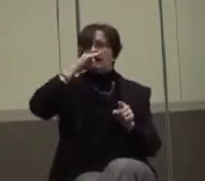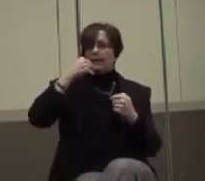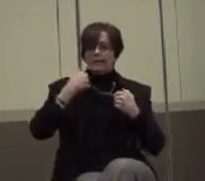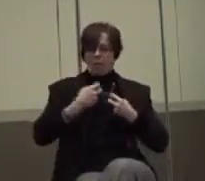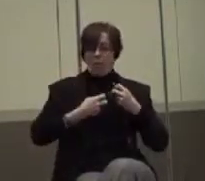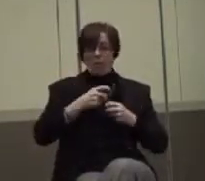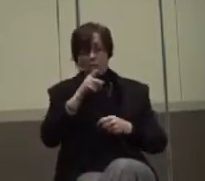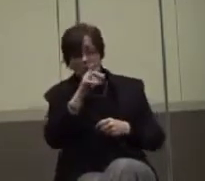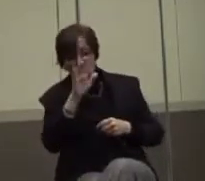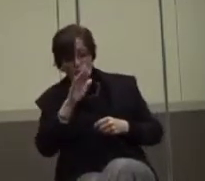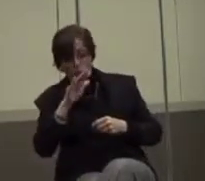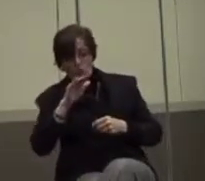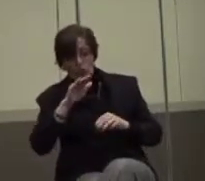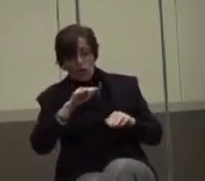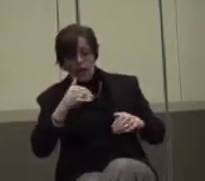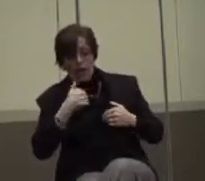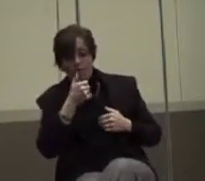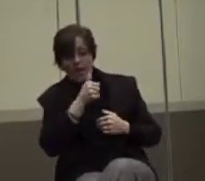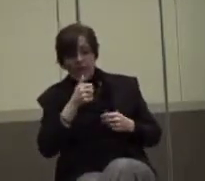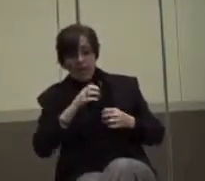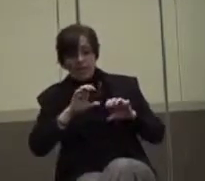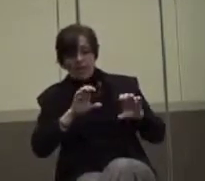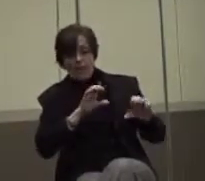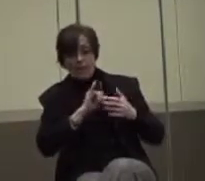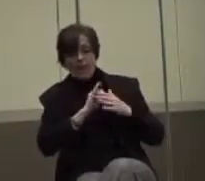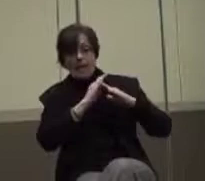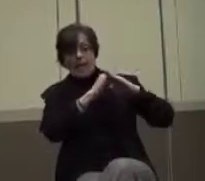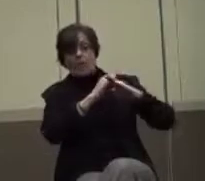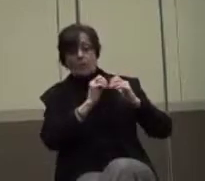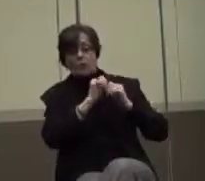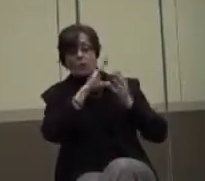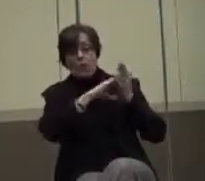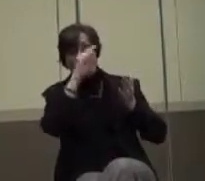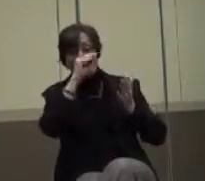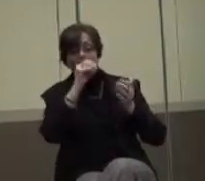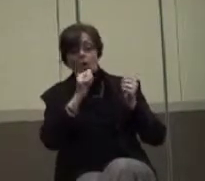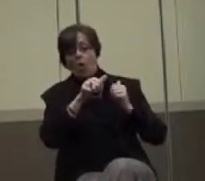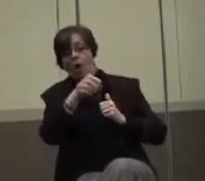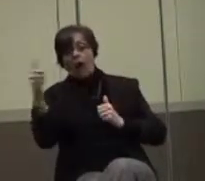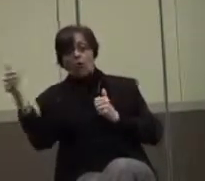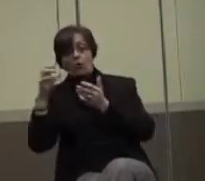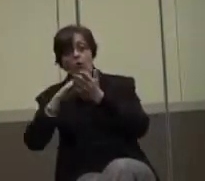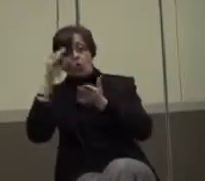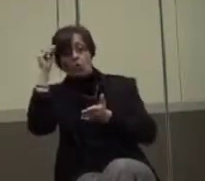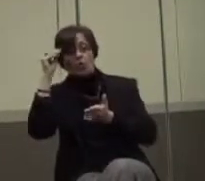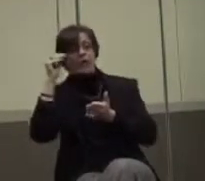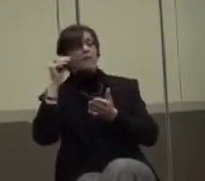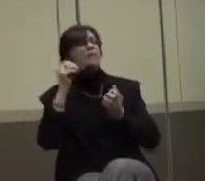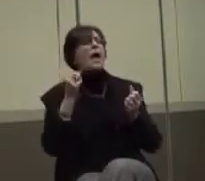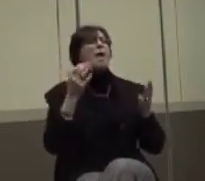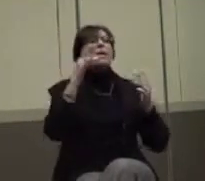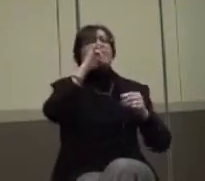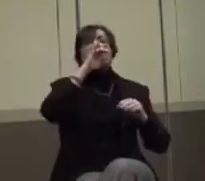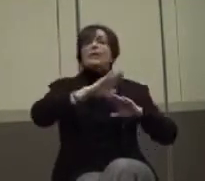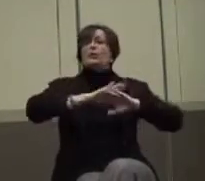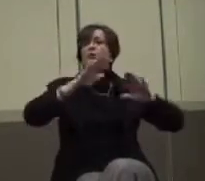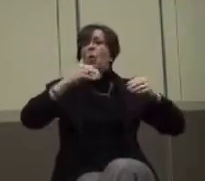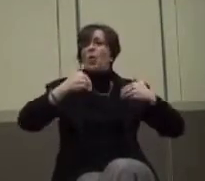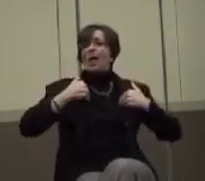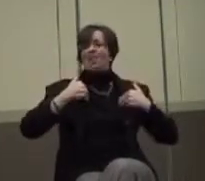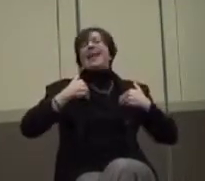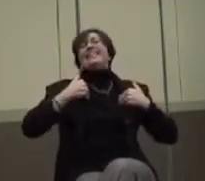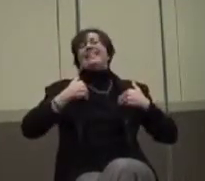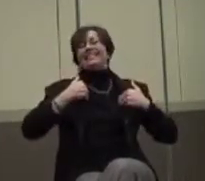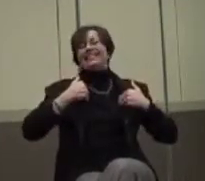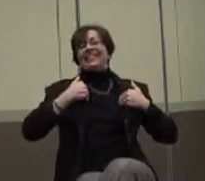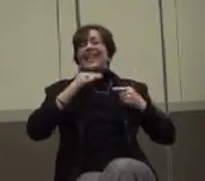any behavior that interferes with their learning and the learning of others? How many kids don't have that? Right? Especially special needs kids, right? They all